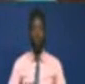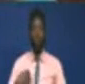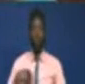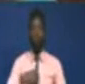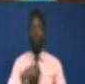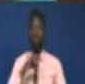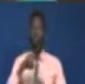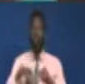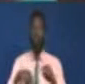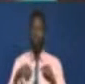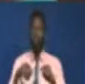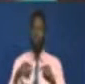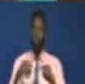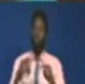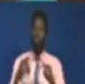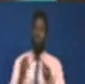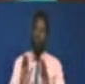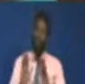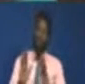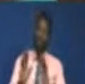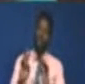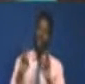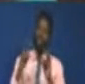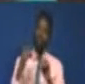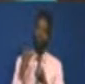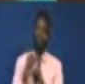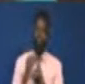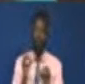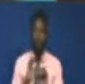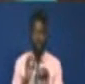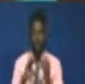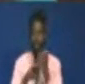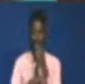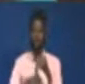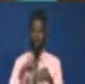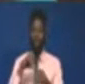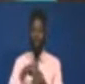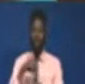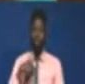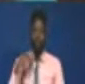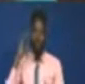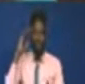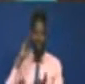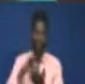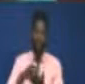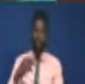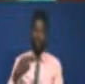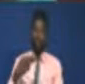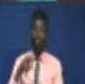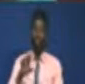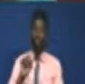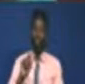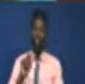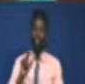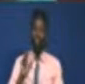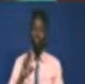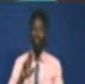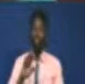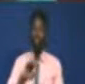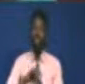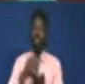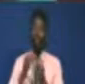I want to believe that the Hustler Fund will be able to address this issue of unemployment, be able to